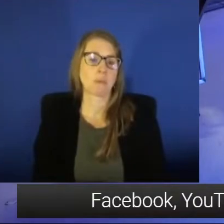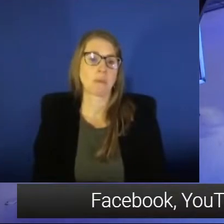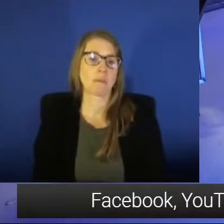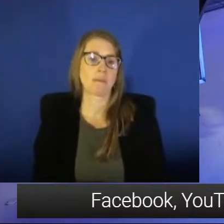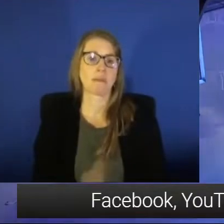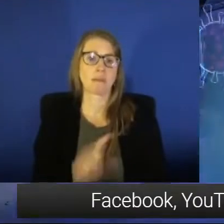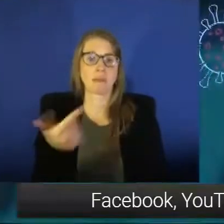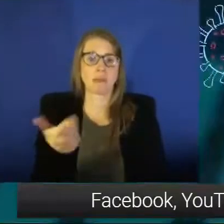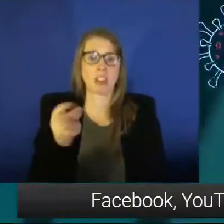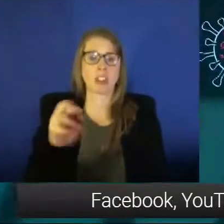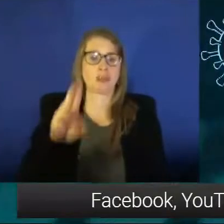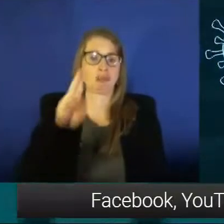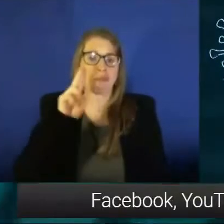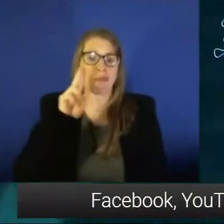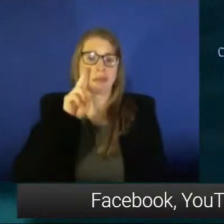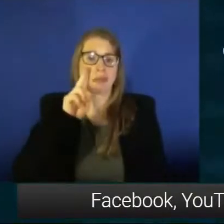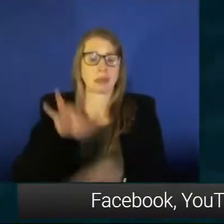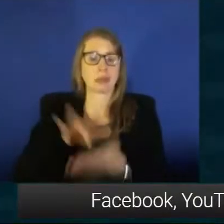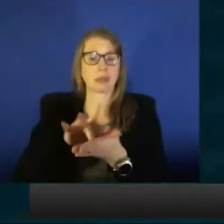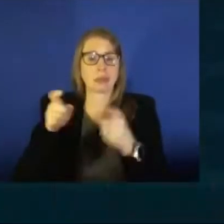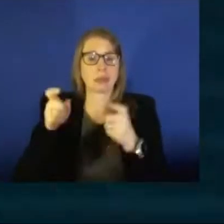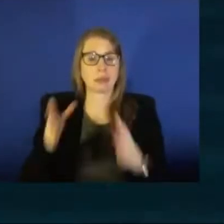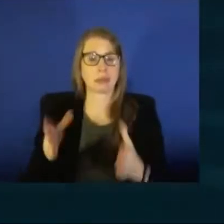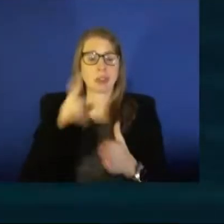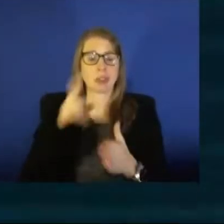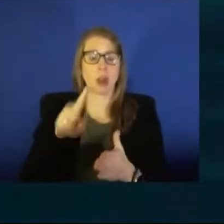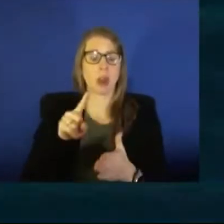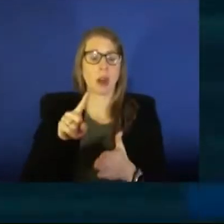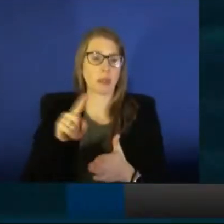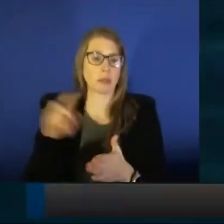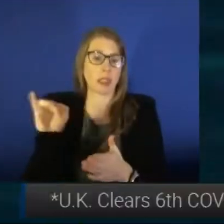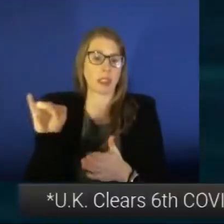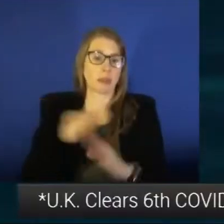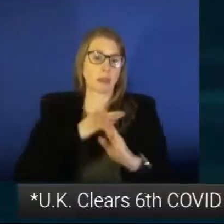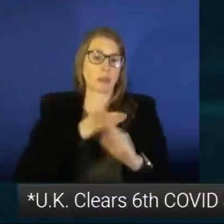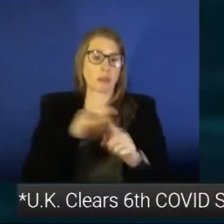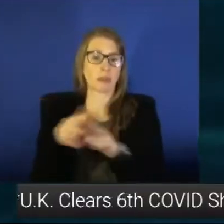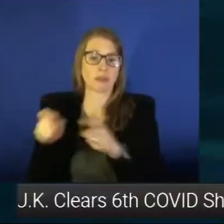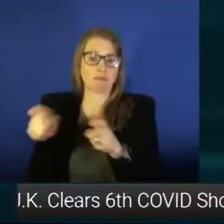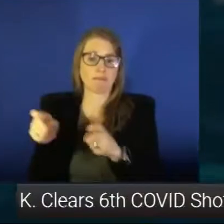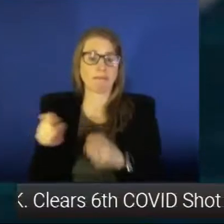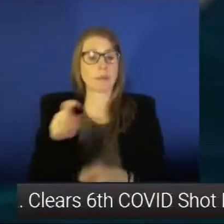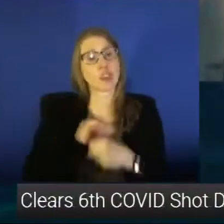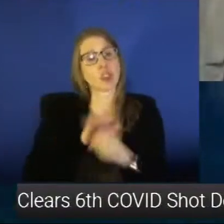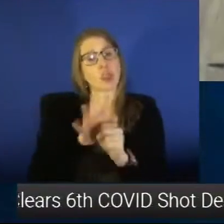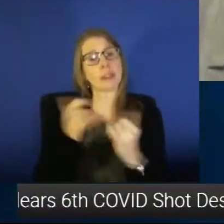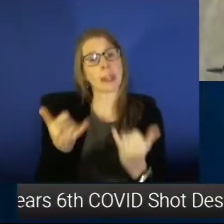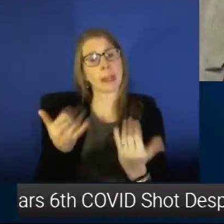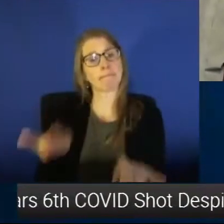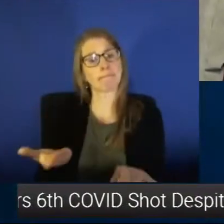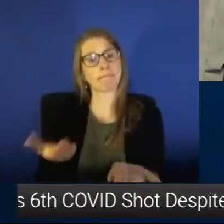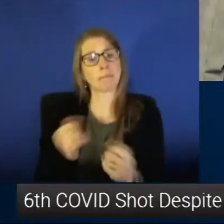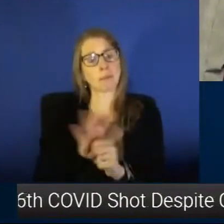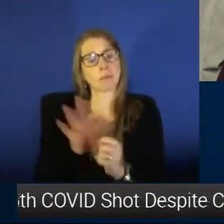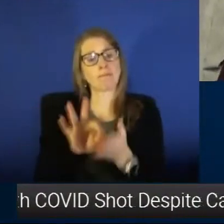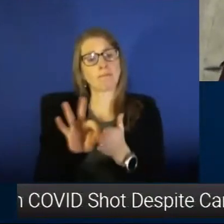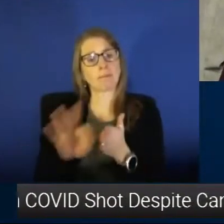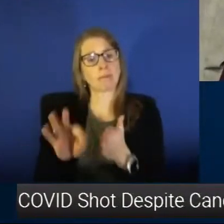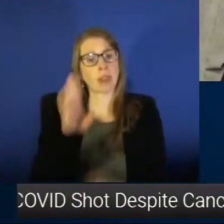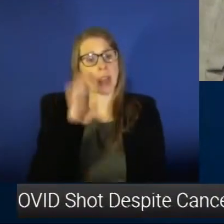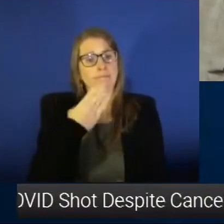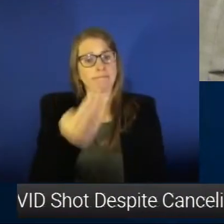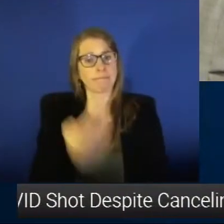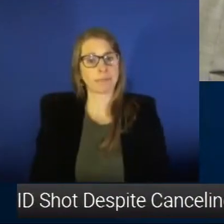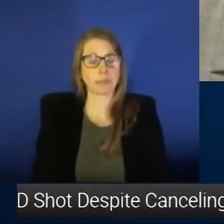Hawkinson, Medical Director of Infection Prevention and Control. Let's talk a little COVID today. What can you tell us about our COVID count? Good morning. Yeah, well, I also think it's